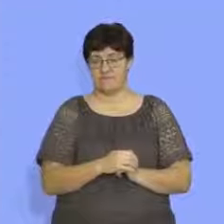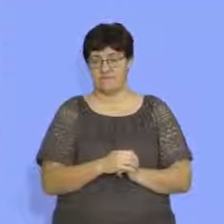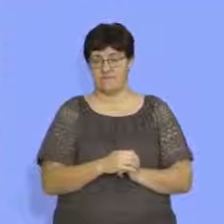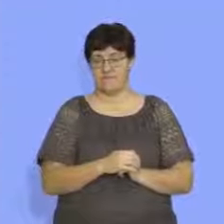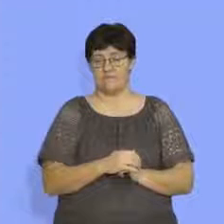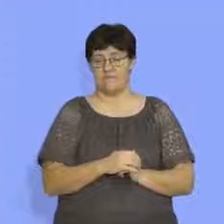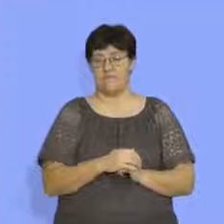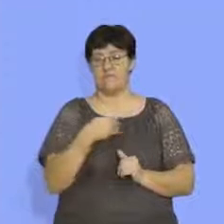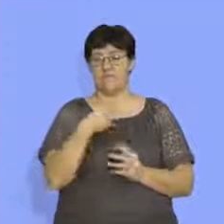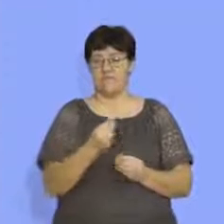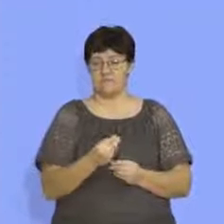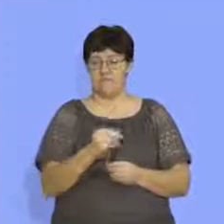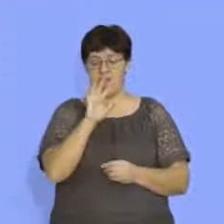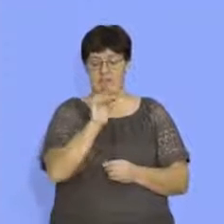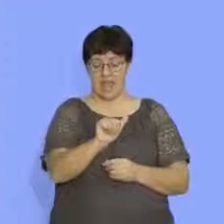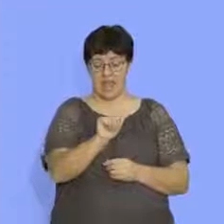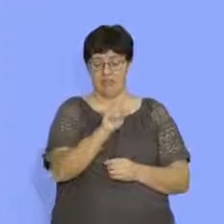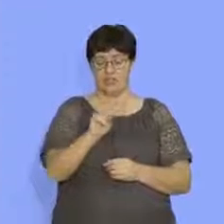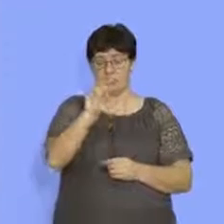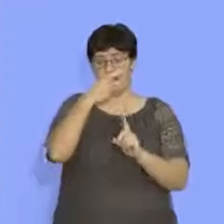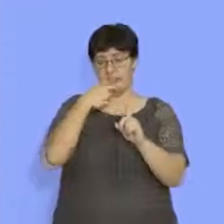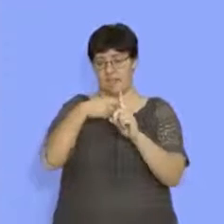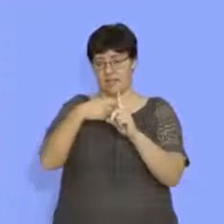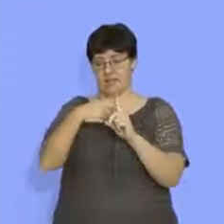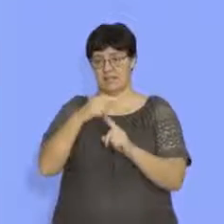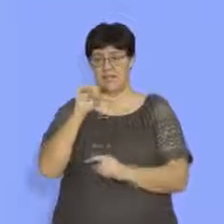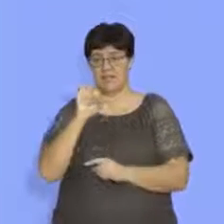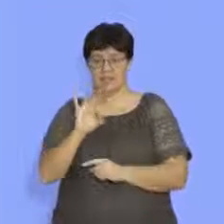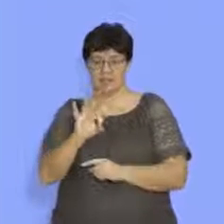I have maybe A squared plus